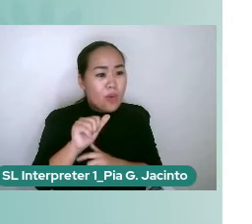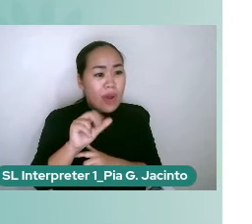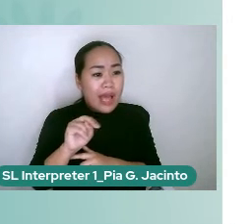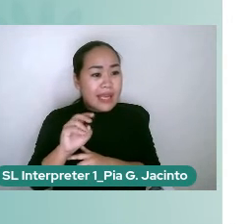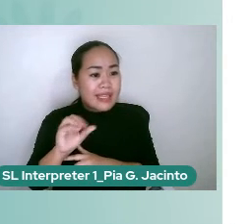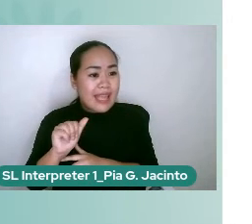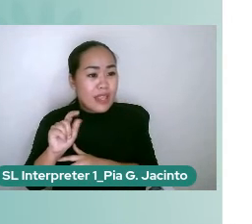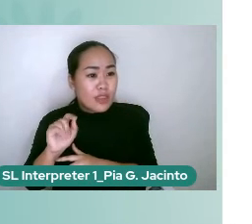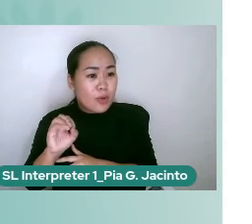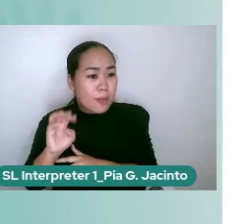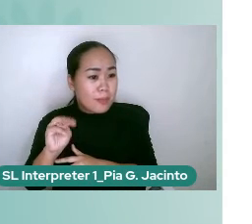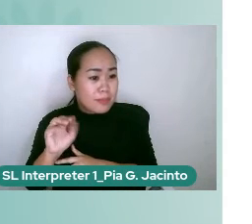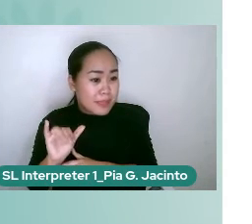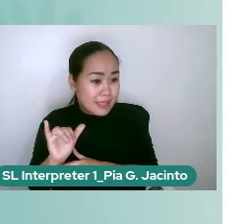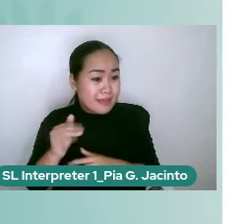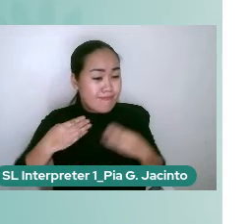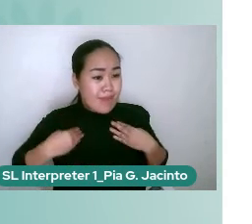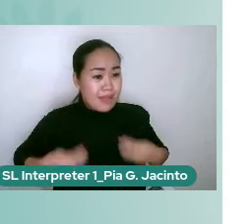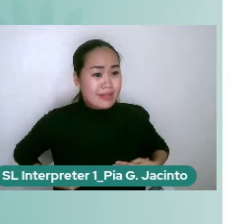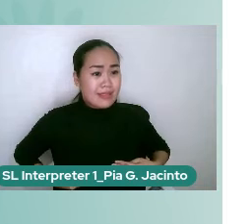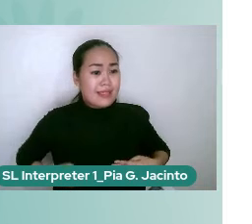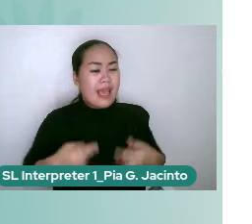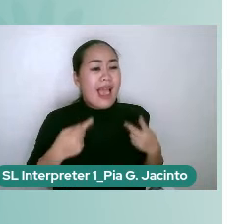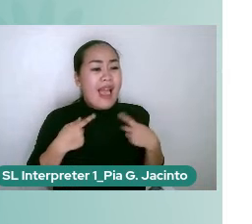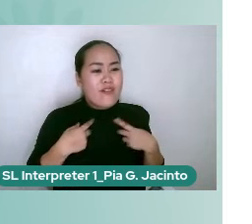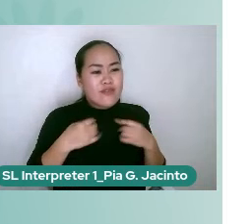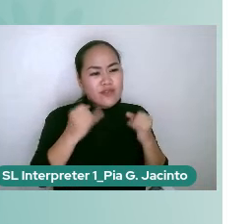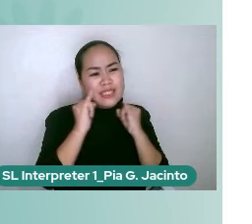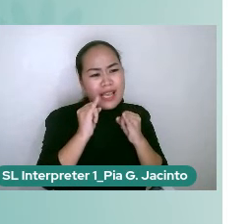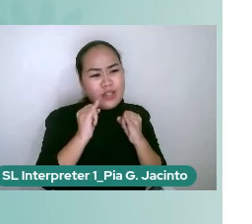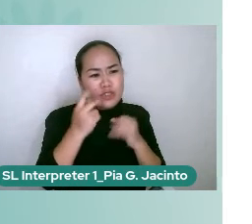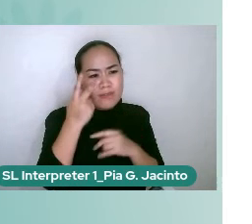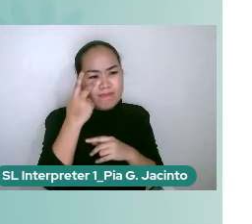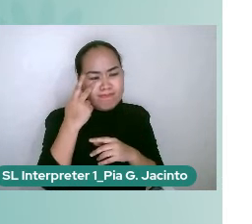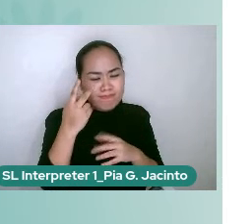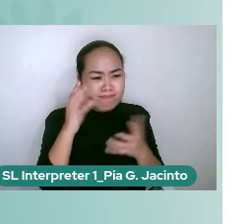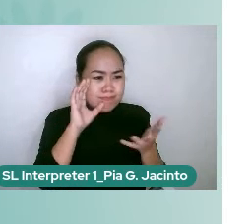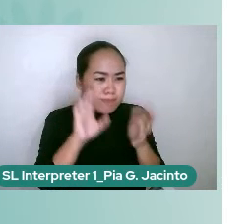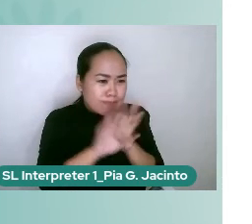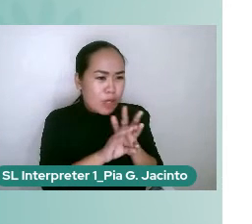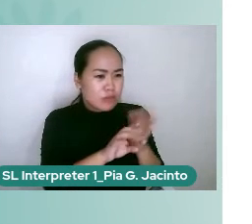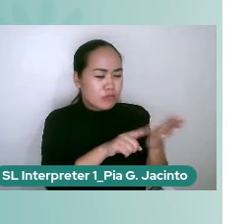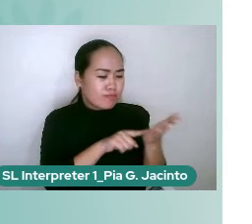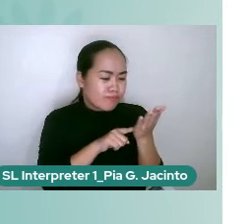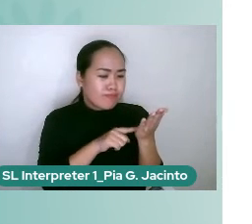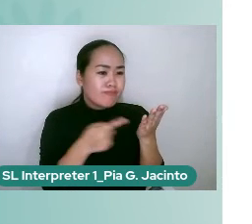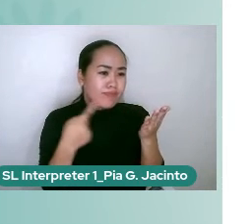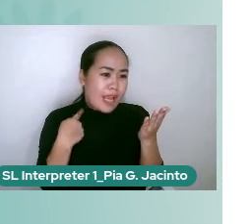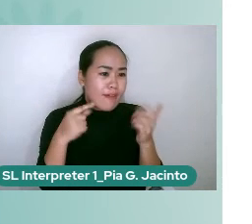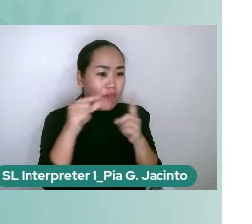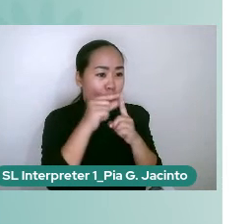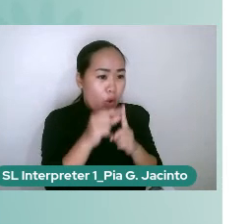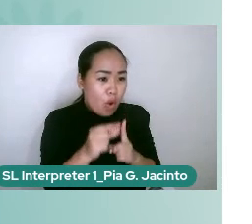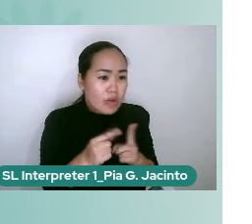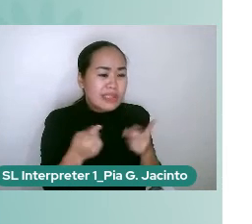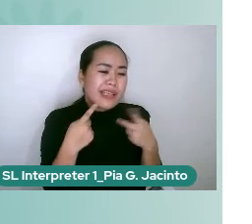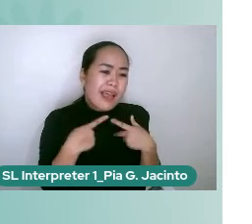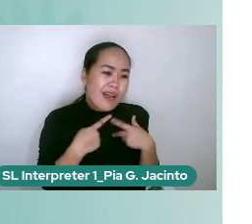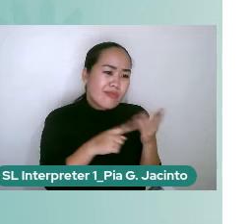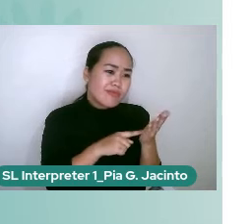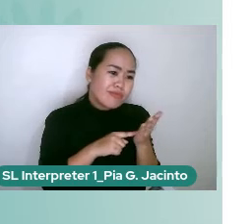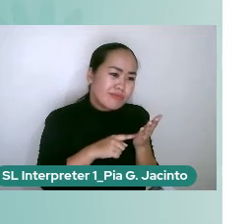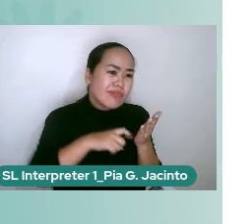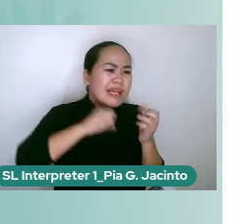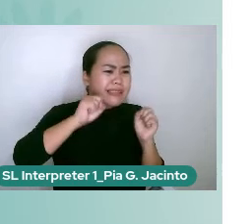needed. This is our instruction sheet. We're required to have words on it, but I think that it's possible to